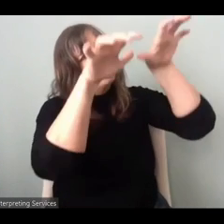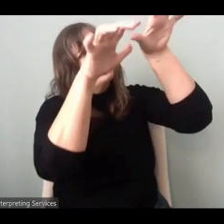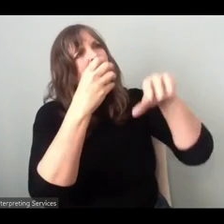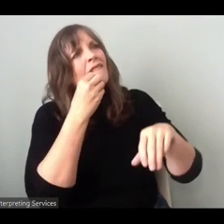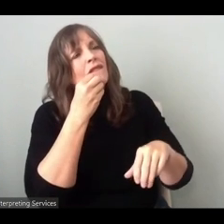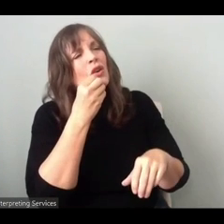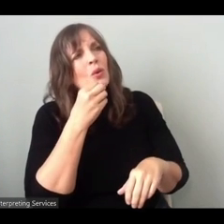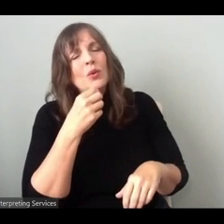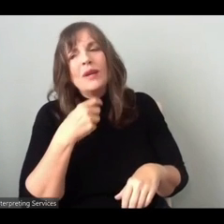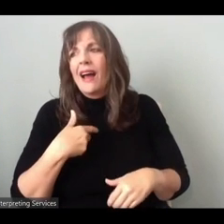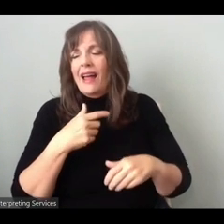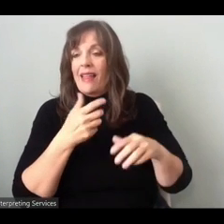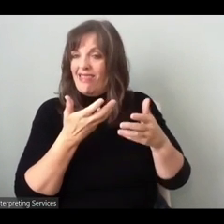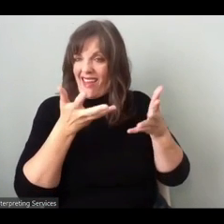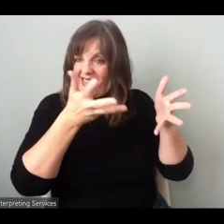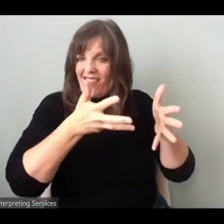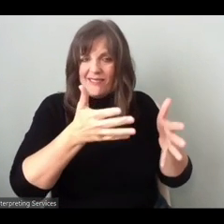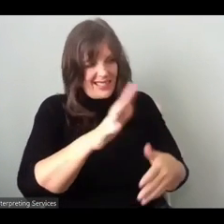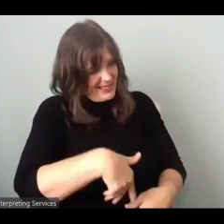said, take what you need.